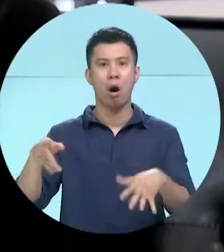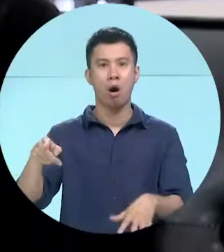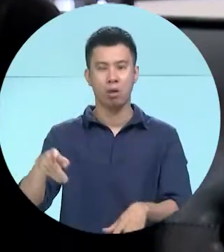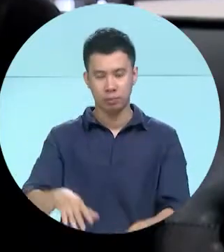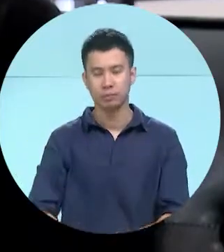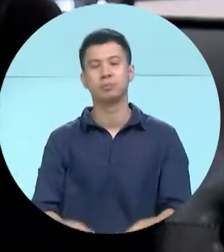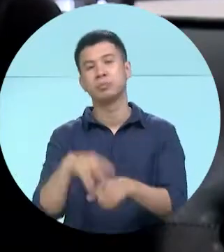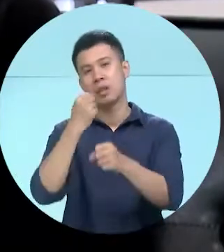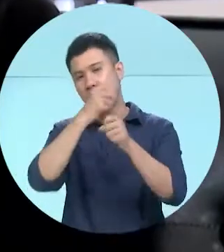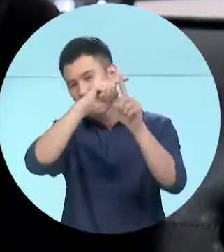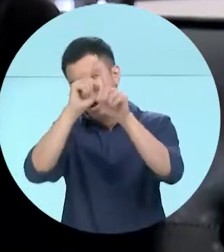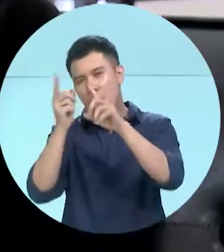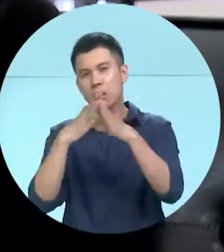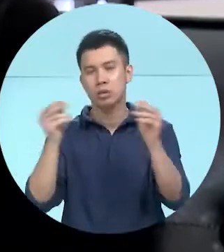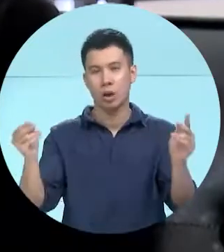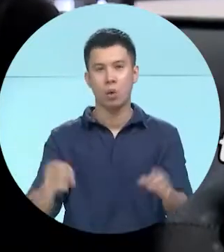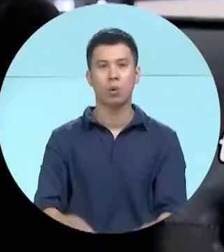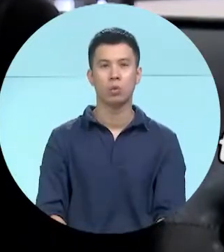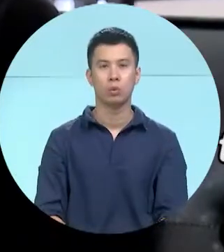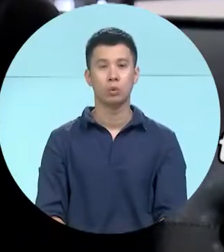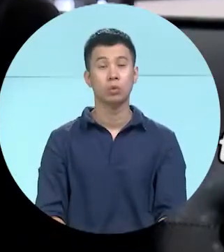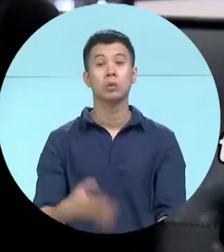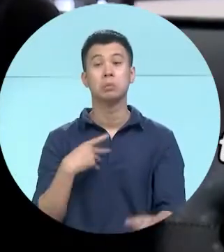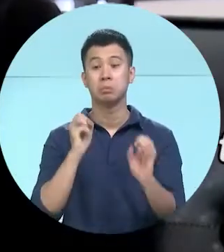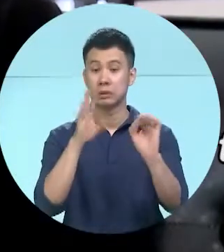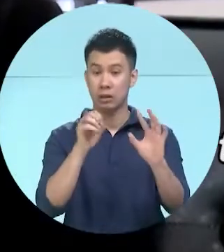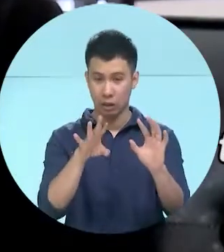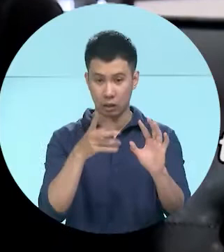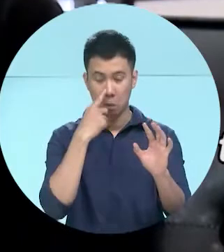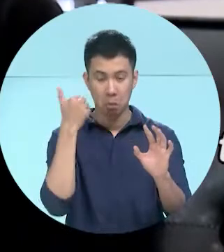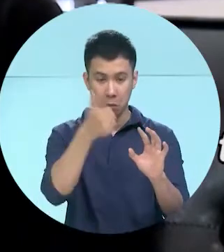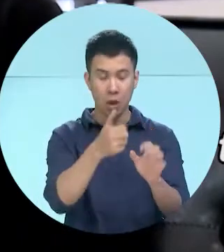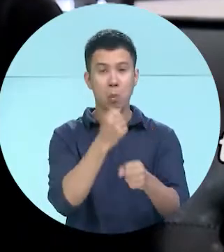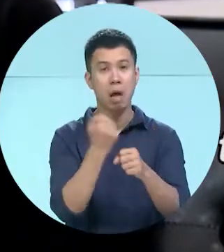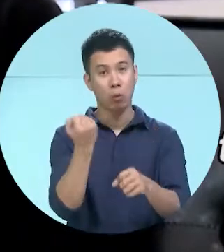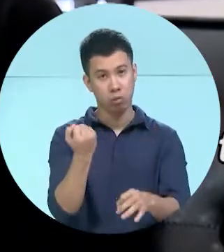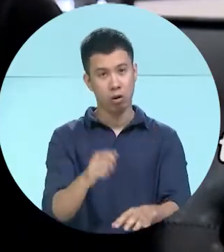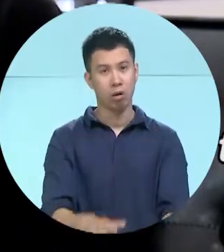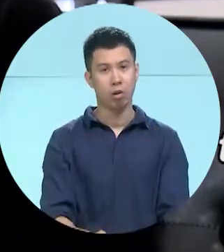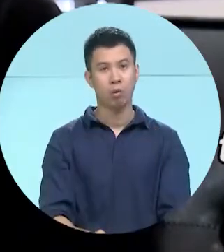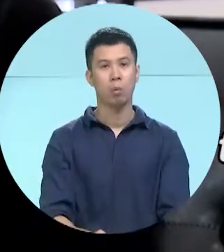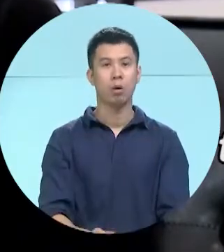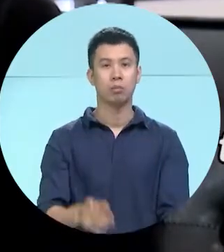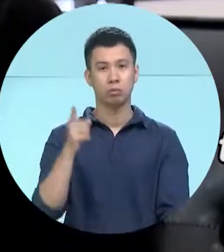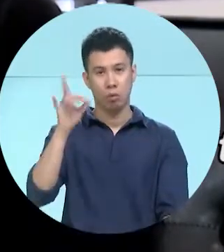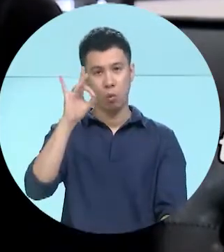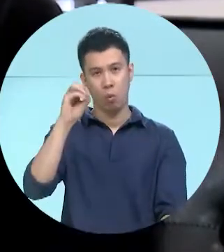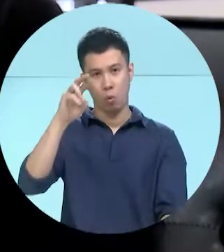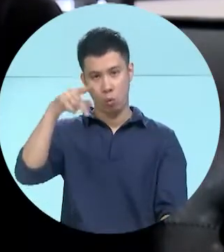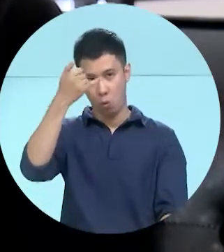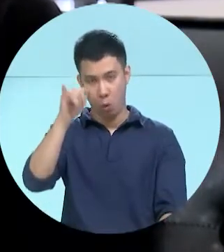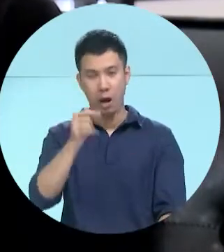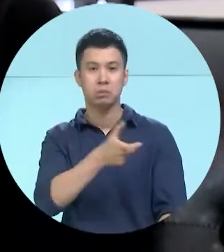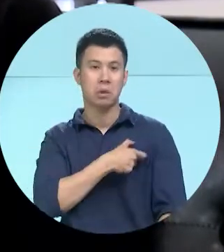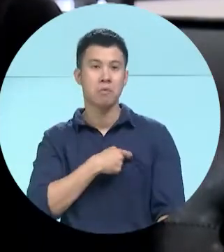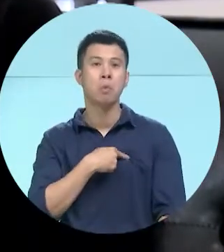learns it, he does it well, and it's just, he's just a delight to have in the shop, and when he